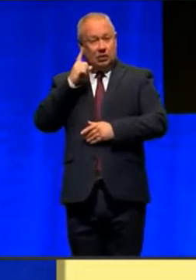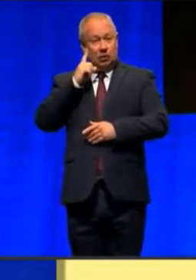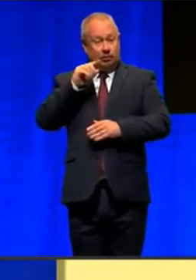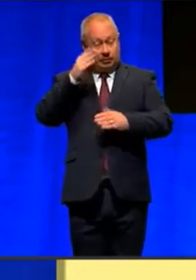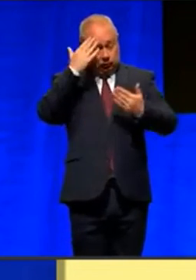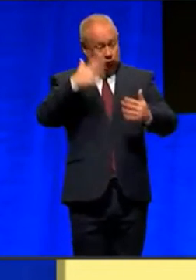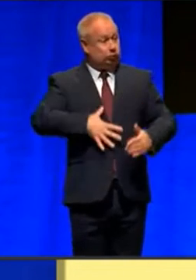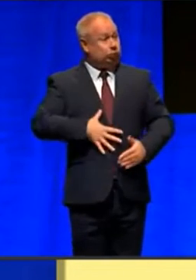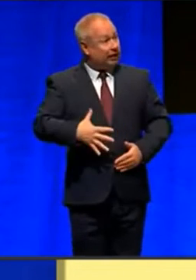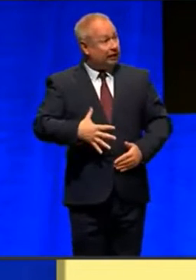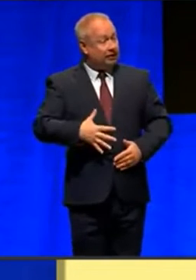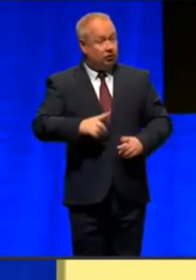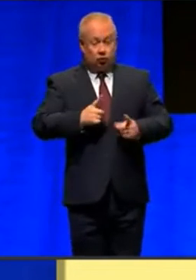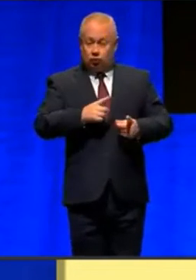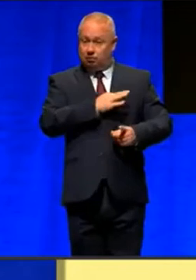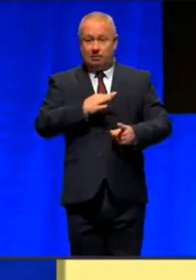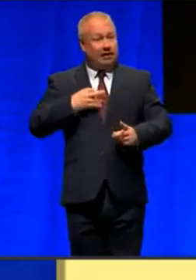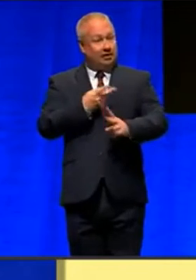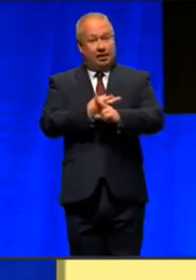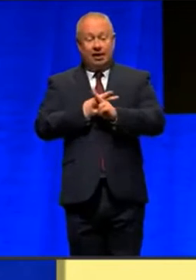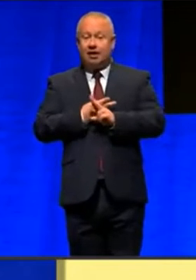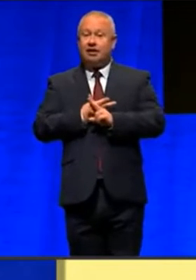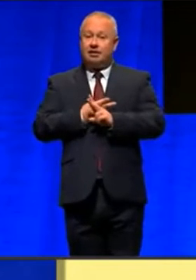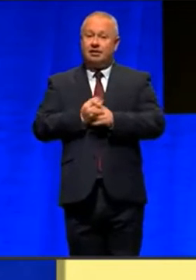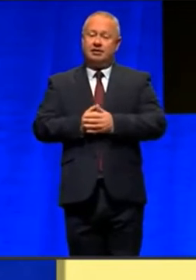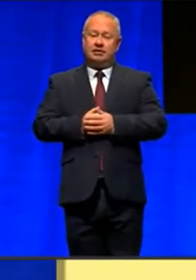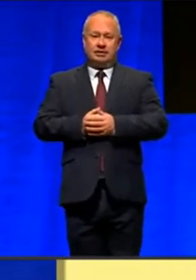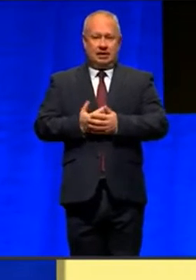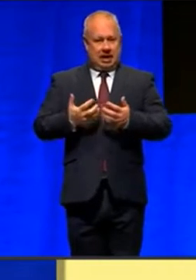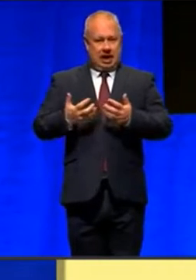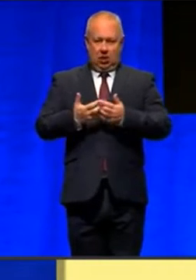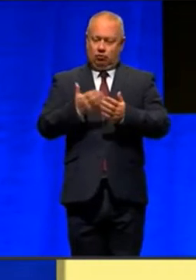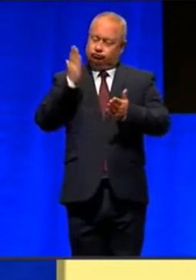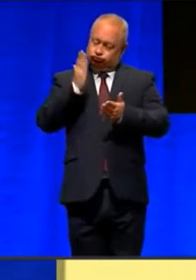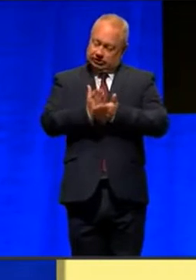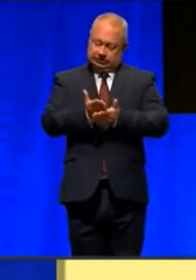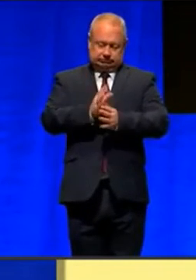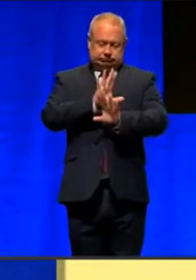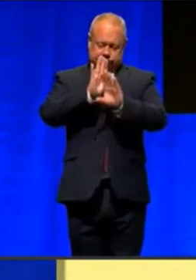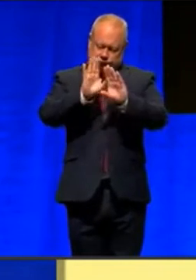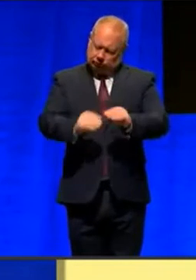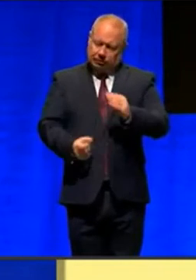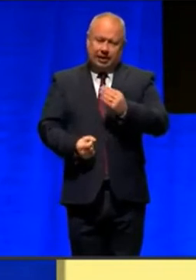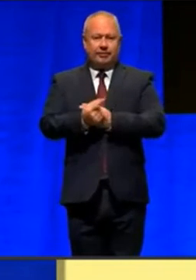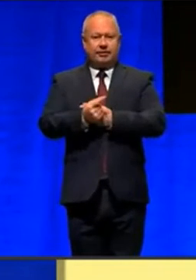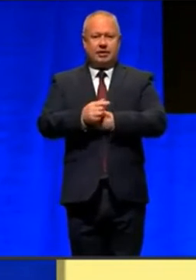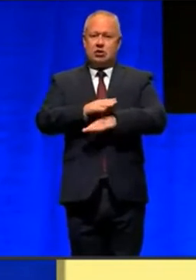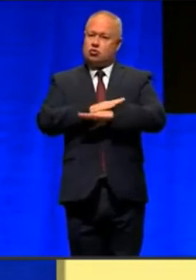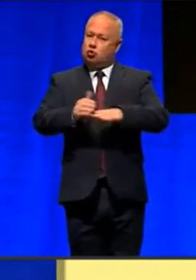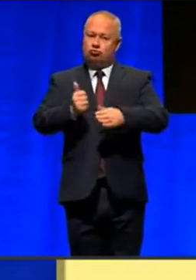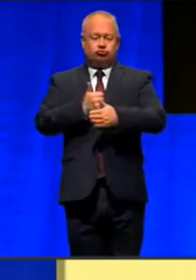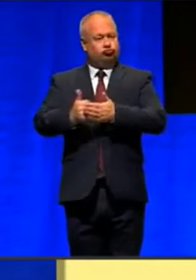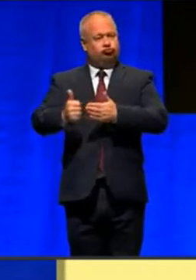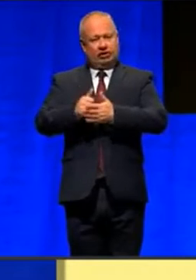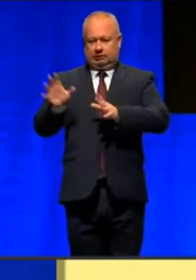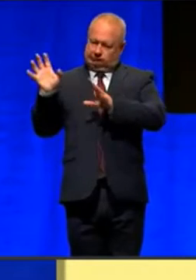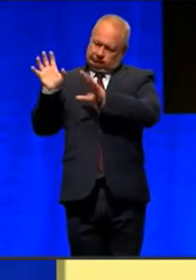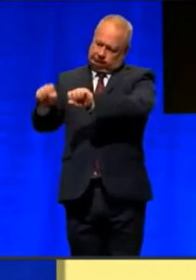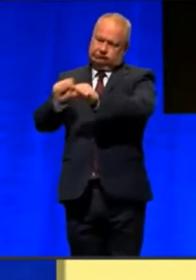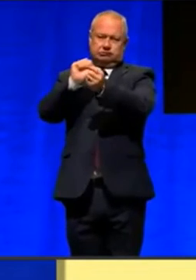they're pregnant or they don't have access to medical care. The only way we can truly avoid these issues is by not routinely detaining people.